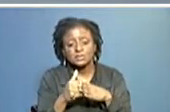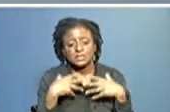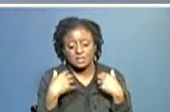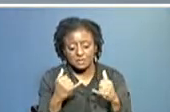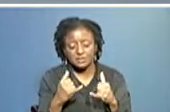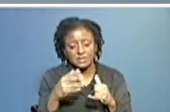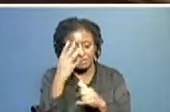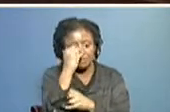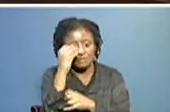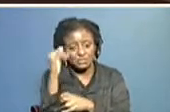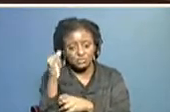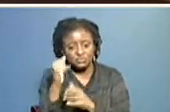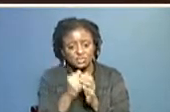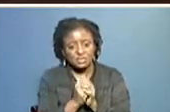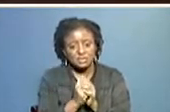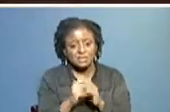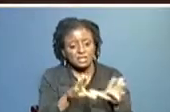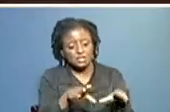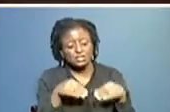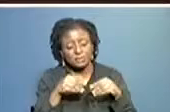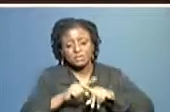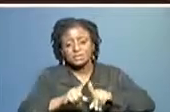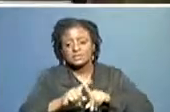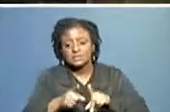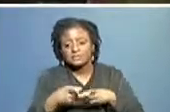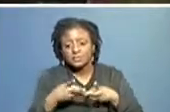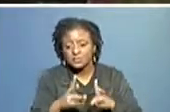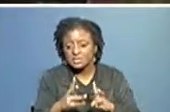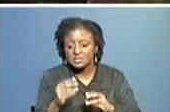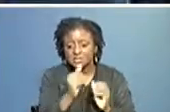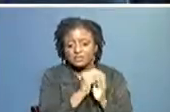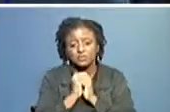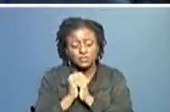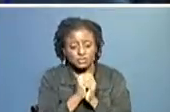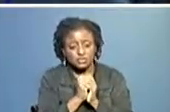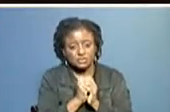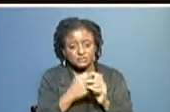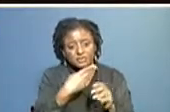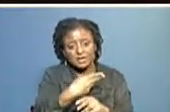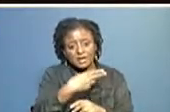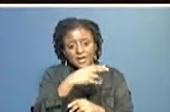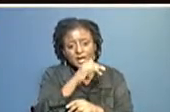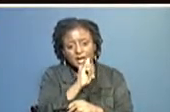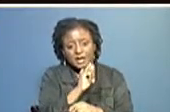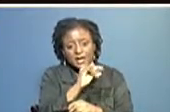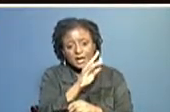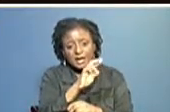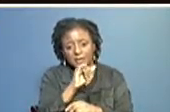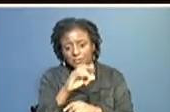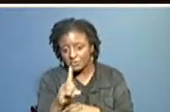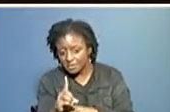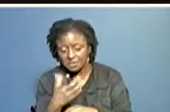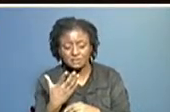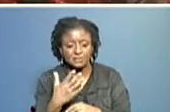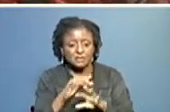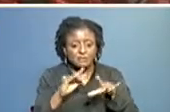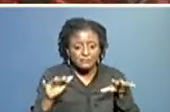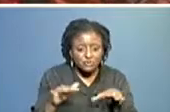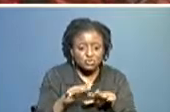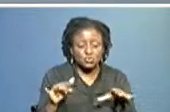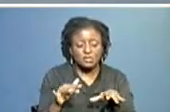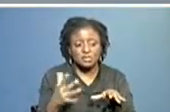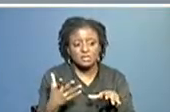Bishop Fernandez says adopting various modes of worship, from hybrid to virtual to outdoor services, is now the norm for members of the